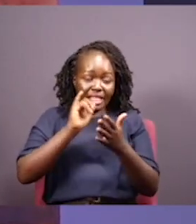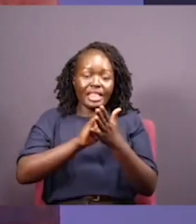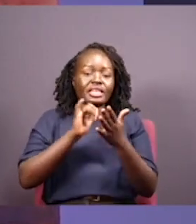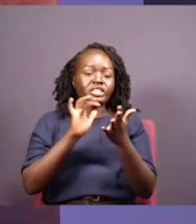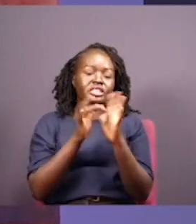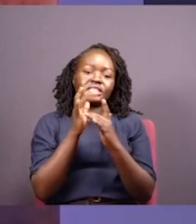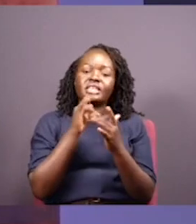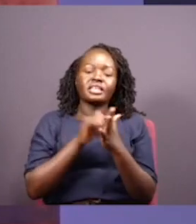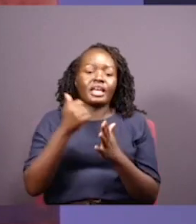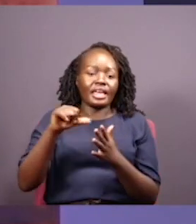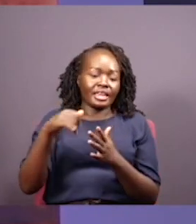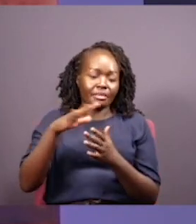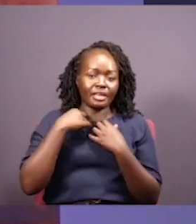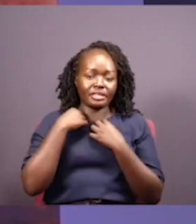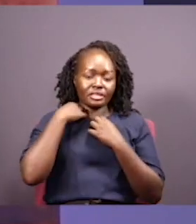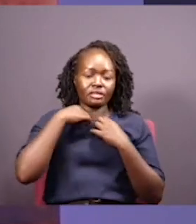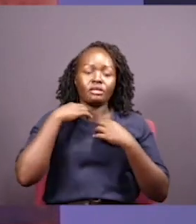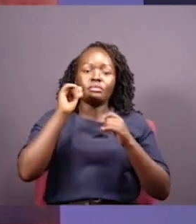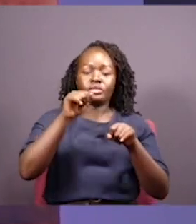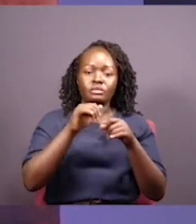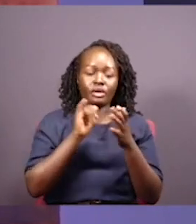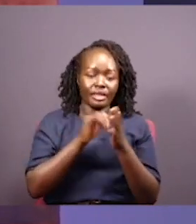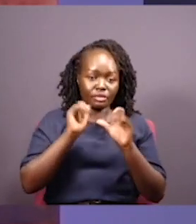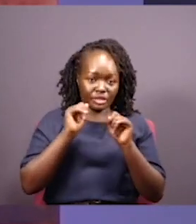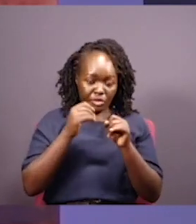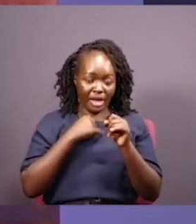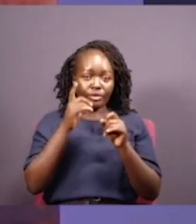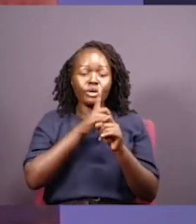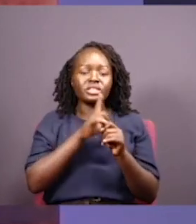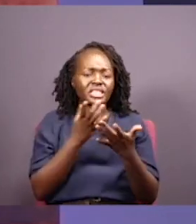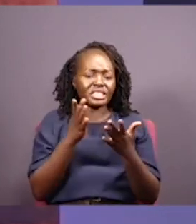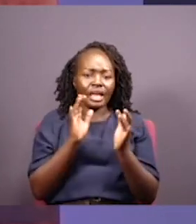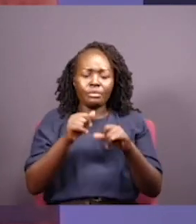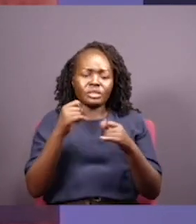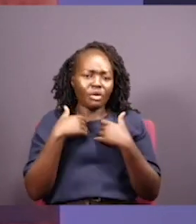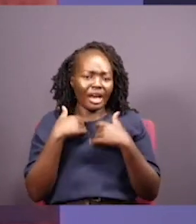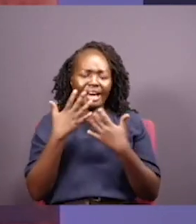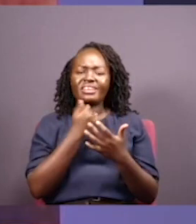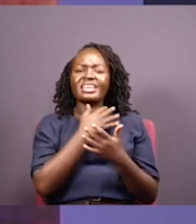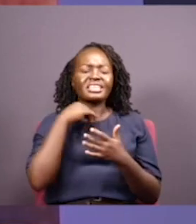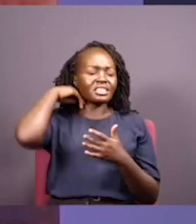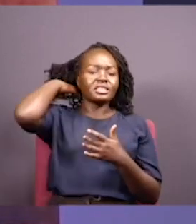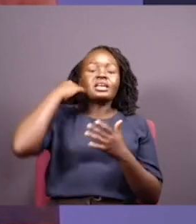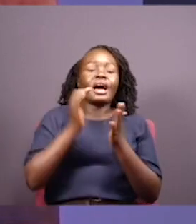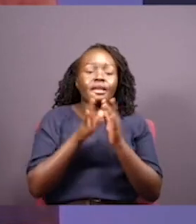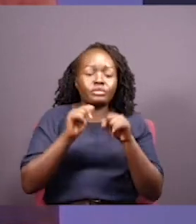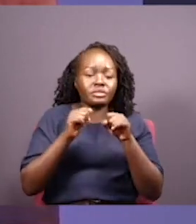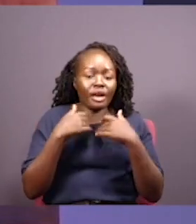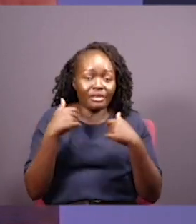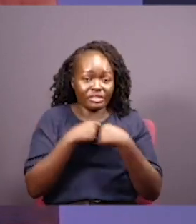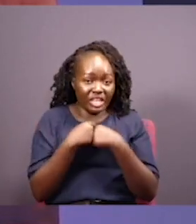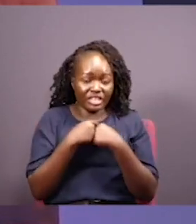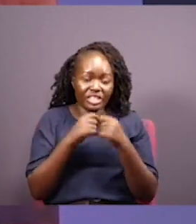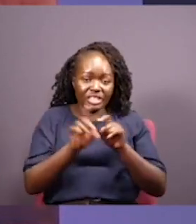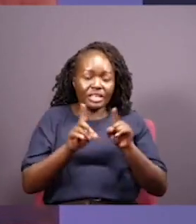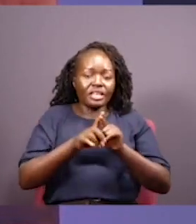around, it is possible that there would be hostility, that there would be hatred, and that there would be challenge. as they went